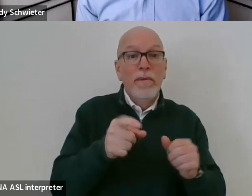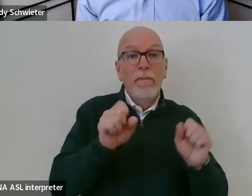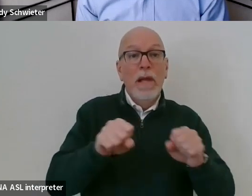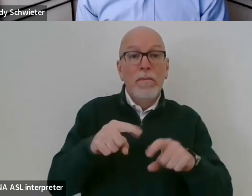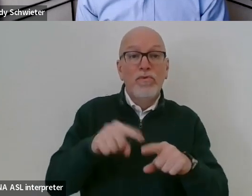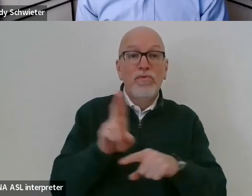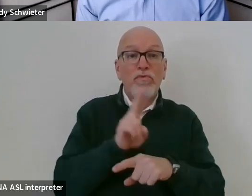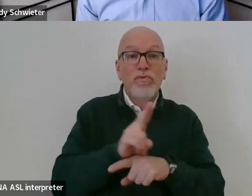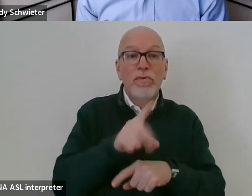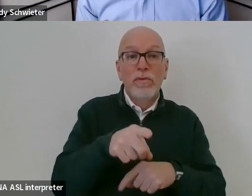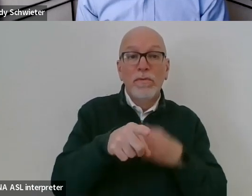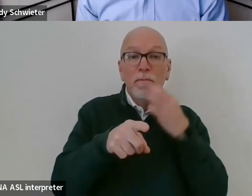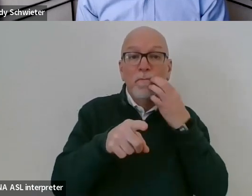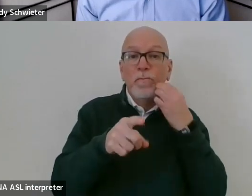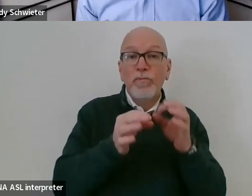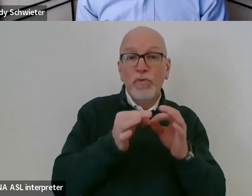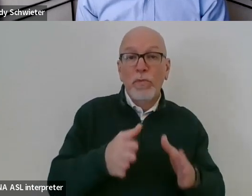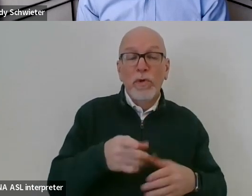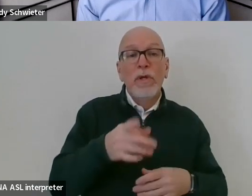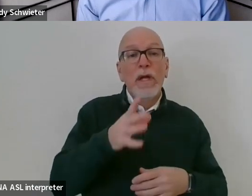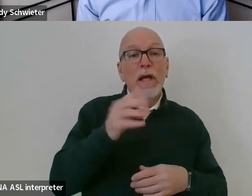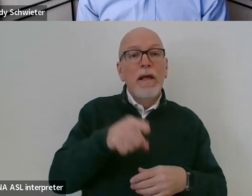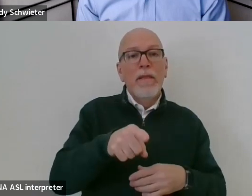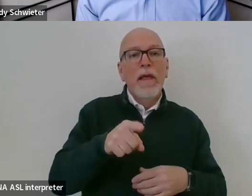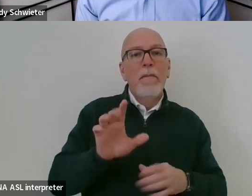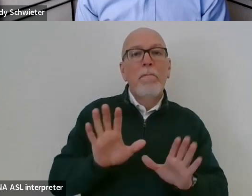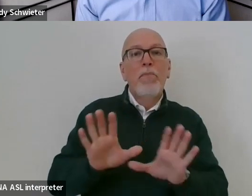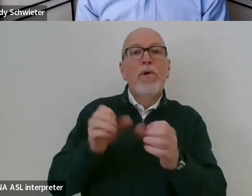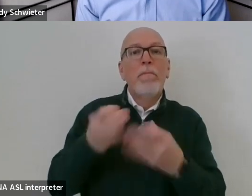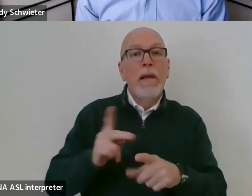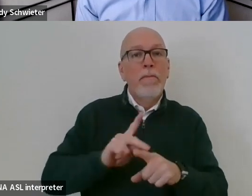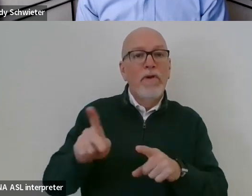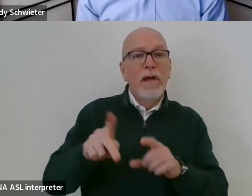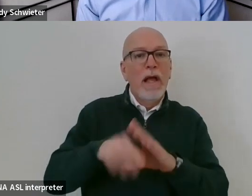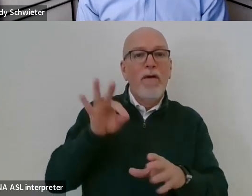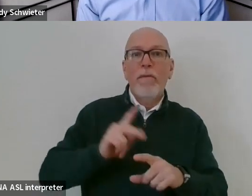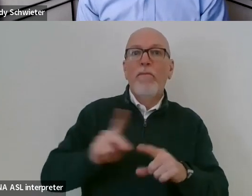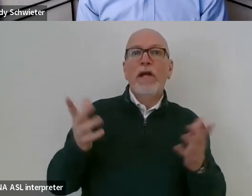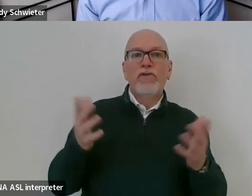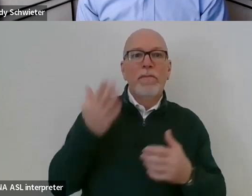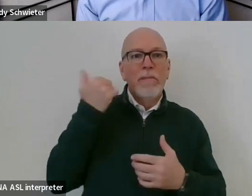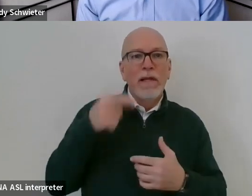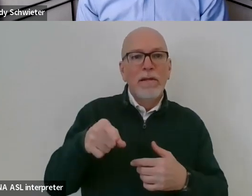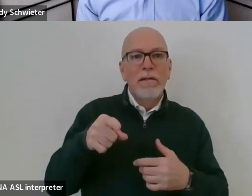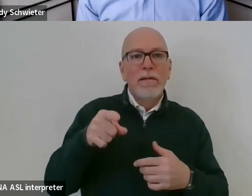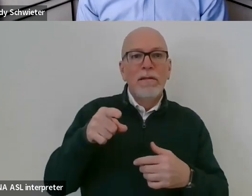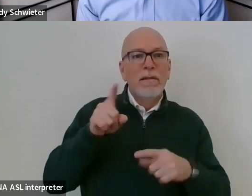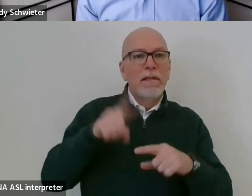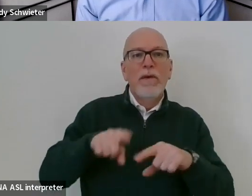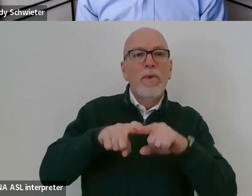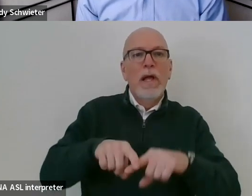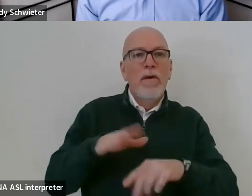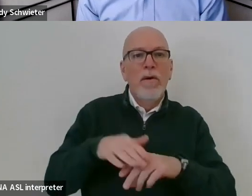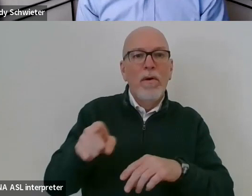use in-person interpreters, and it's pushing many professionals out of the profession, because you can rely on